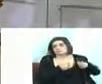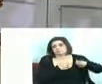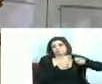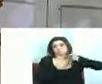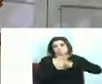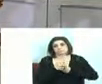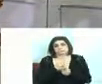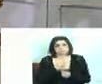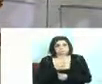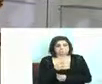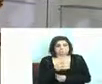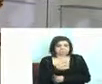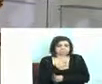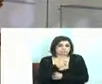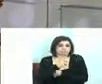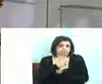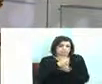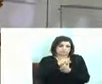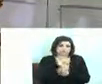you have.